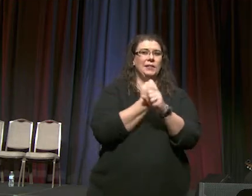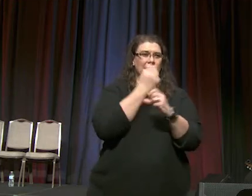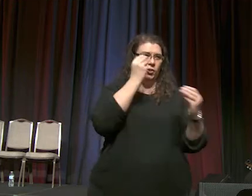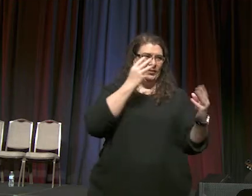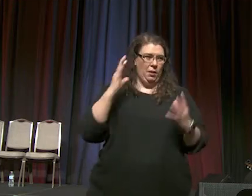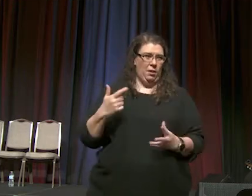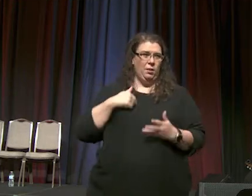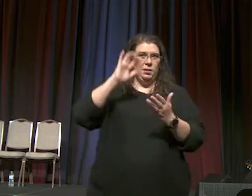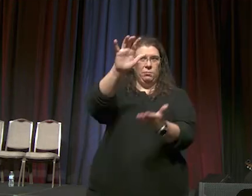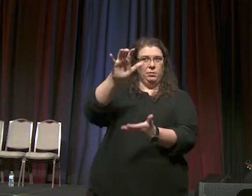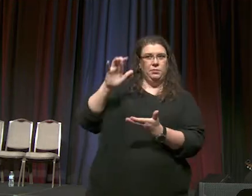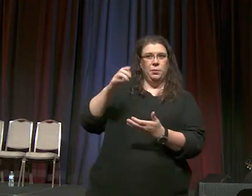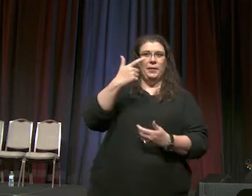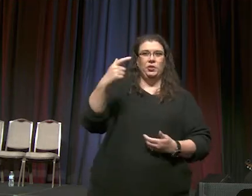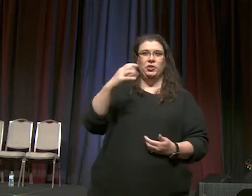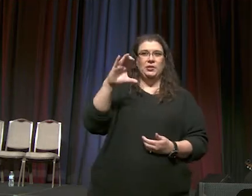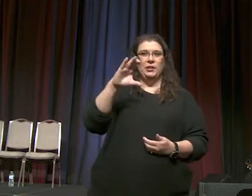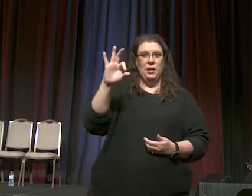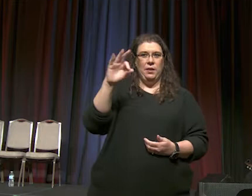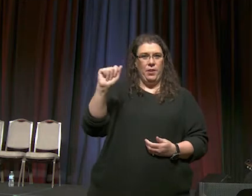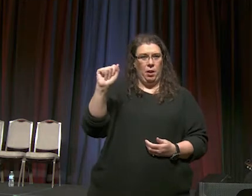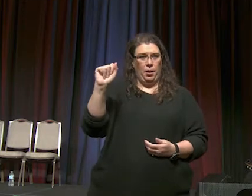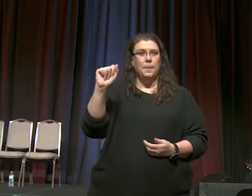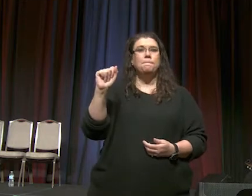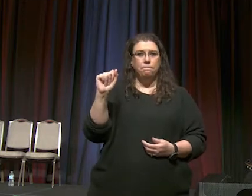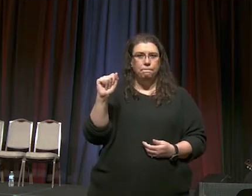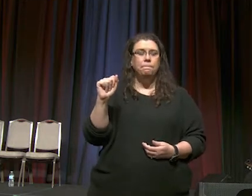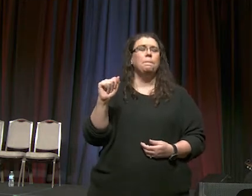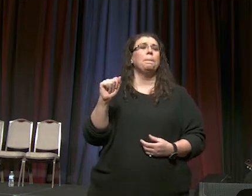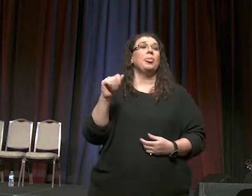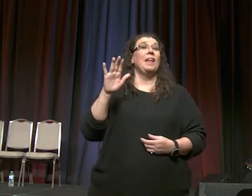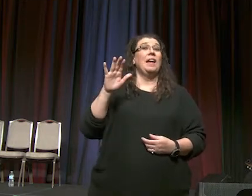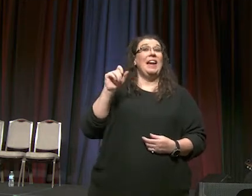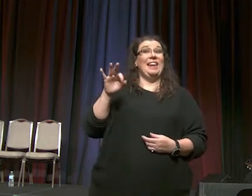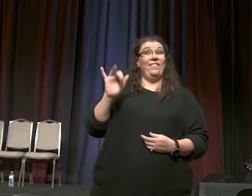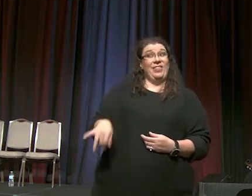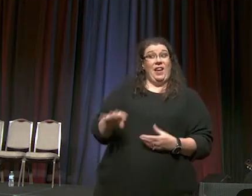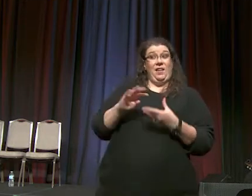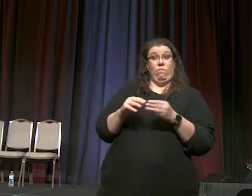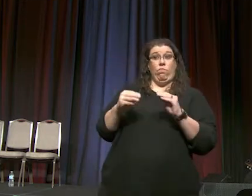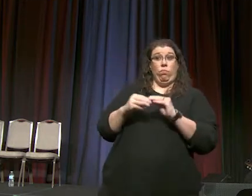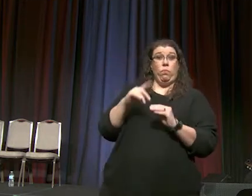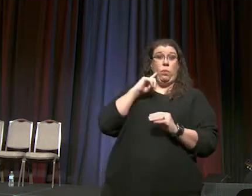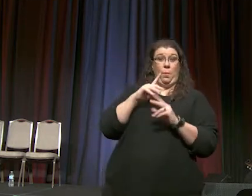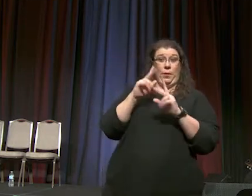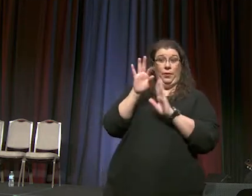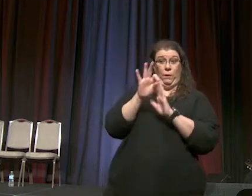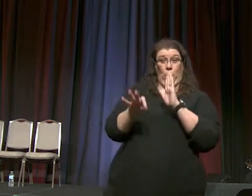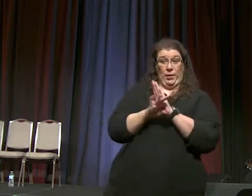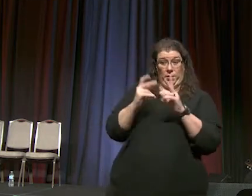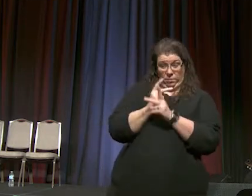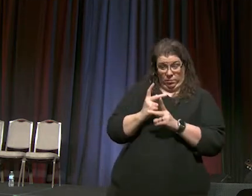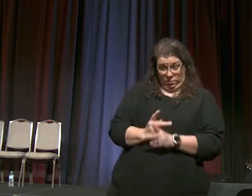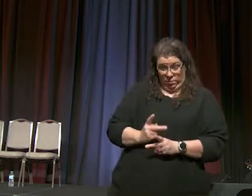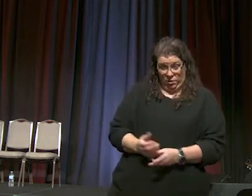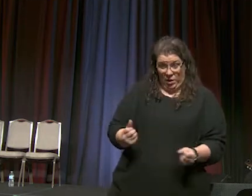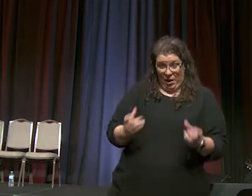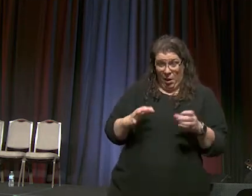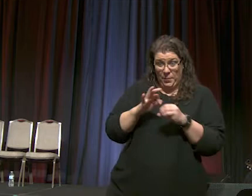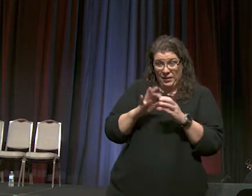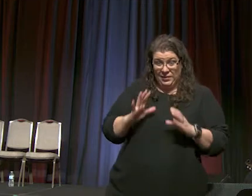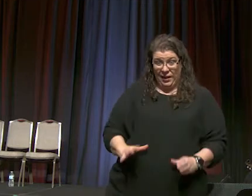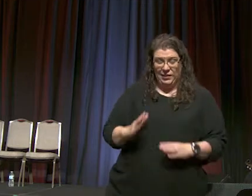was received by GCFA. And as long as that number of the formula results in a number of delegates